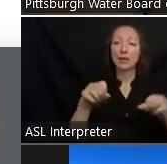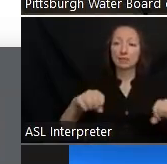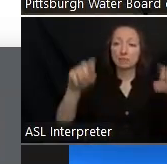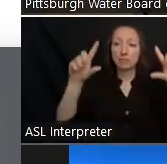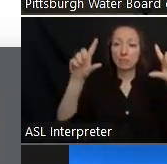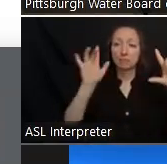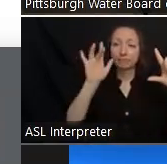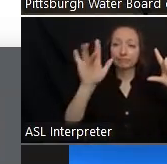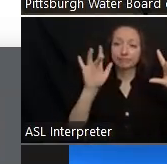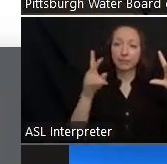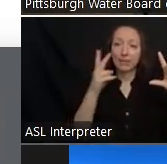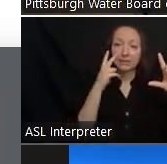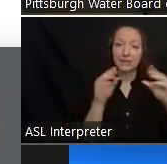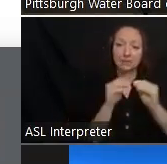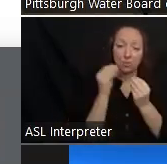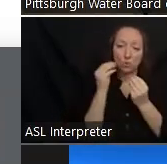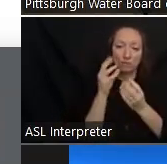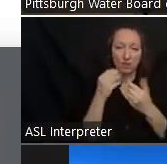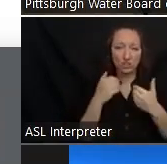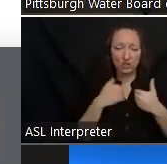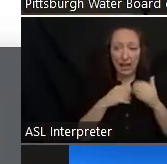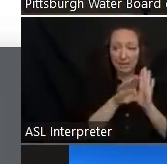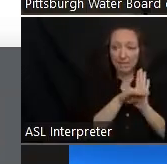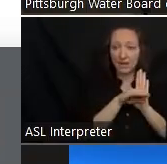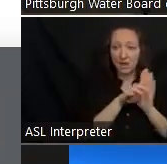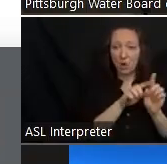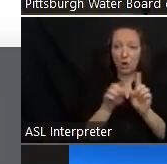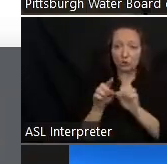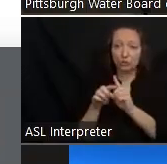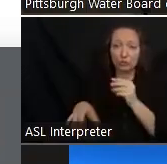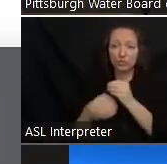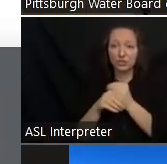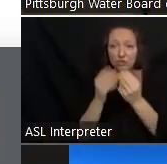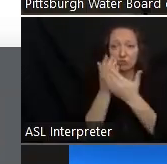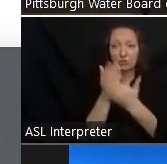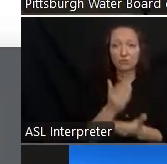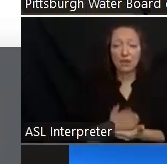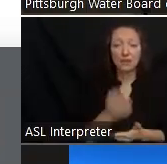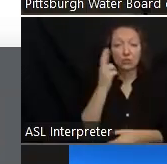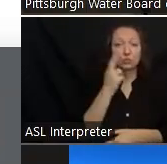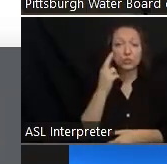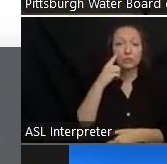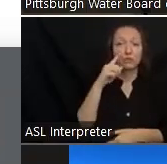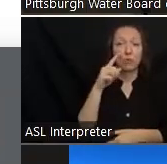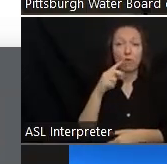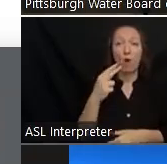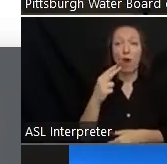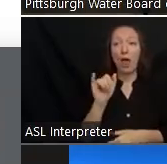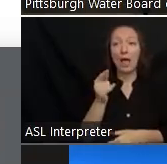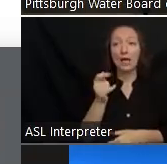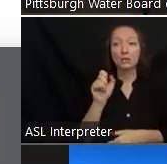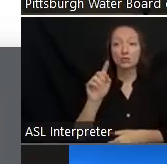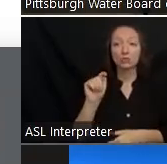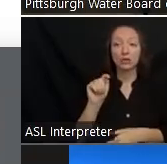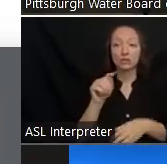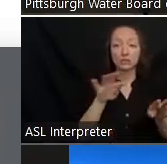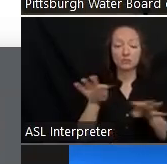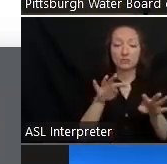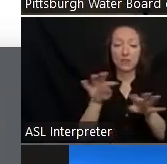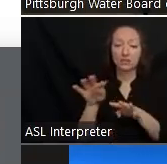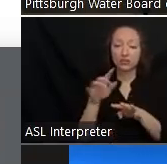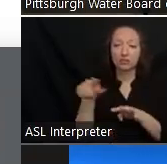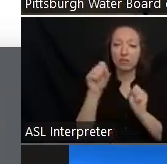see here. There's a little video and as well as additional facts down below about why we hydrant flush and what they may see there.